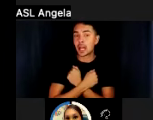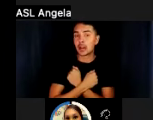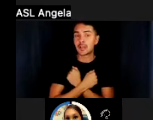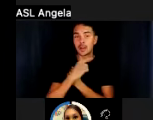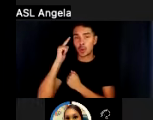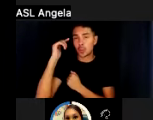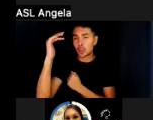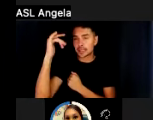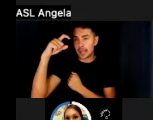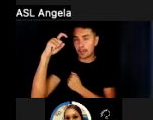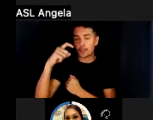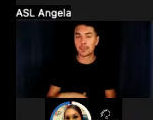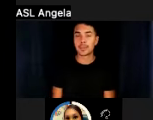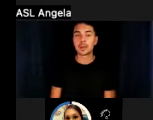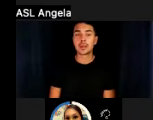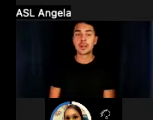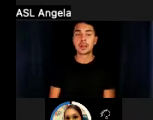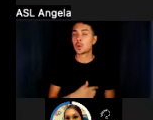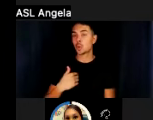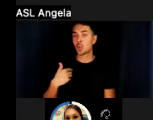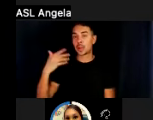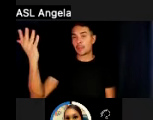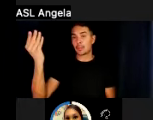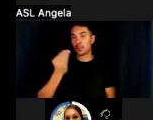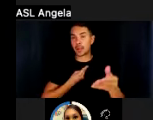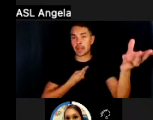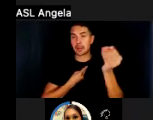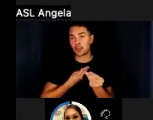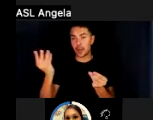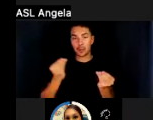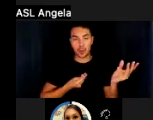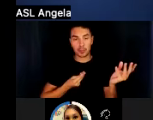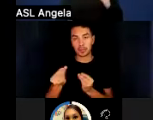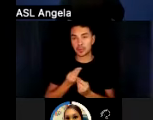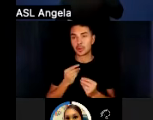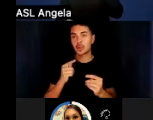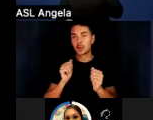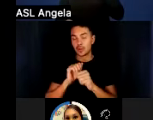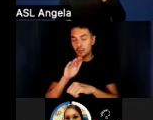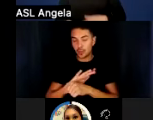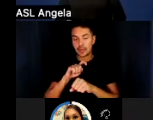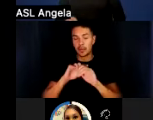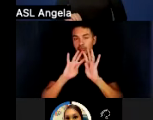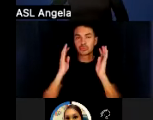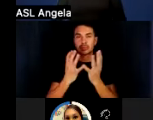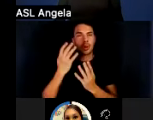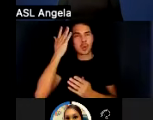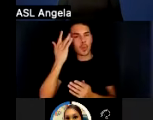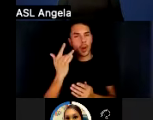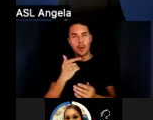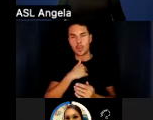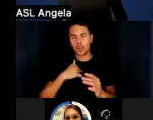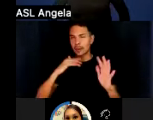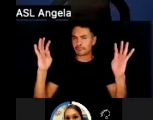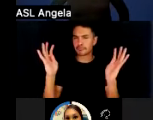things. We're bringing all of these together, bringing our full selves when we're coming around the table. Like, why are we coming together? Why